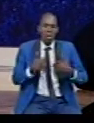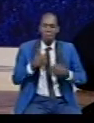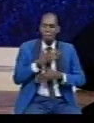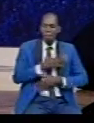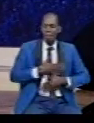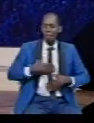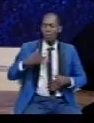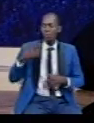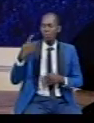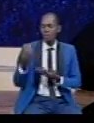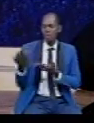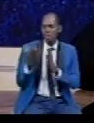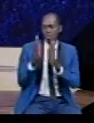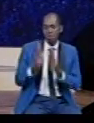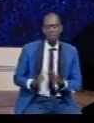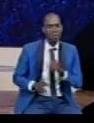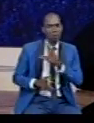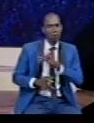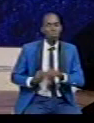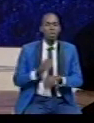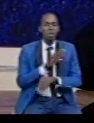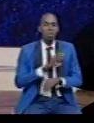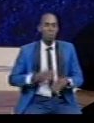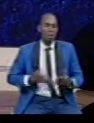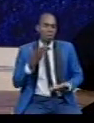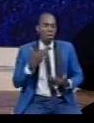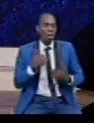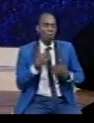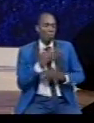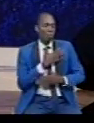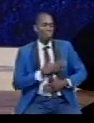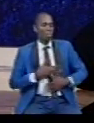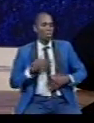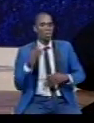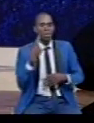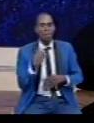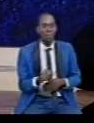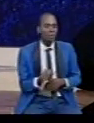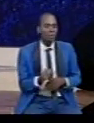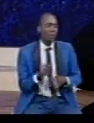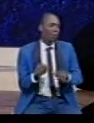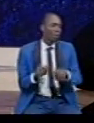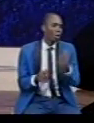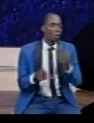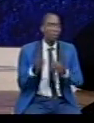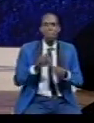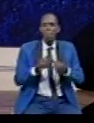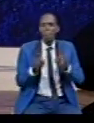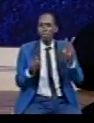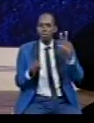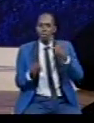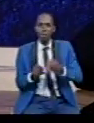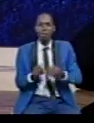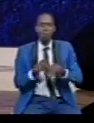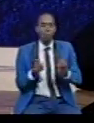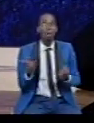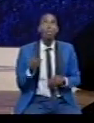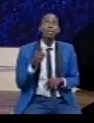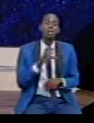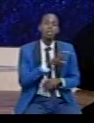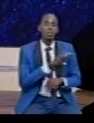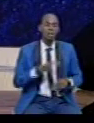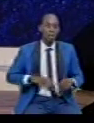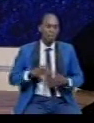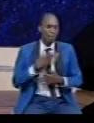himself, but no. He could have pleased the Pharisees or the Sadducees, but no. He pleased God all